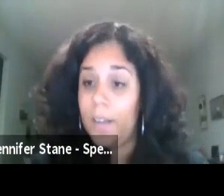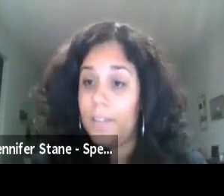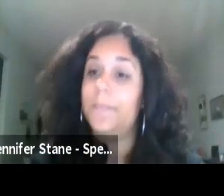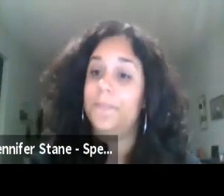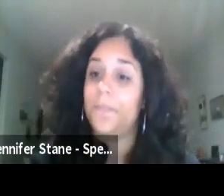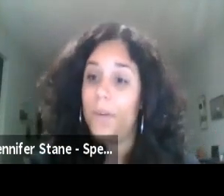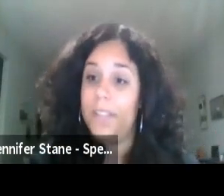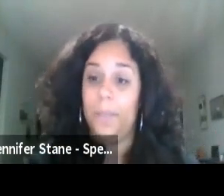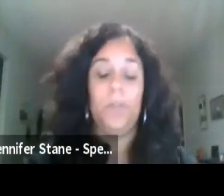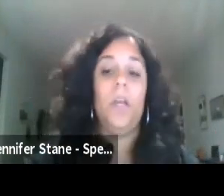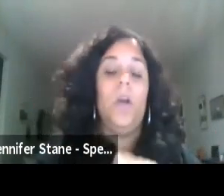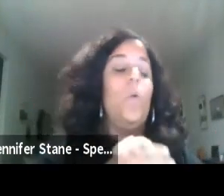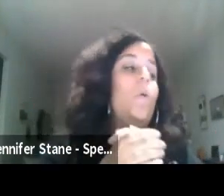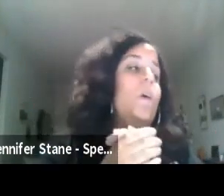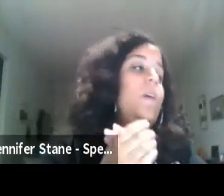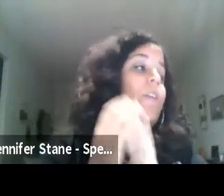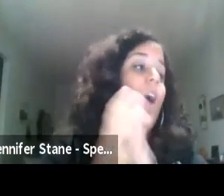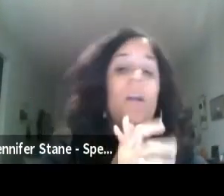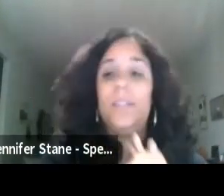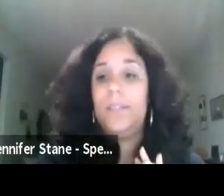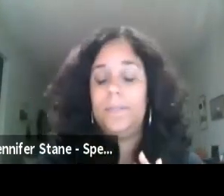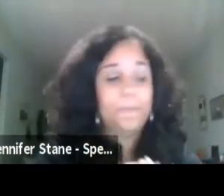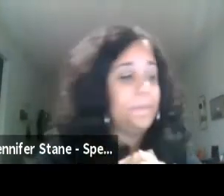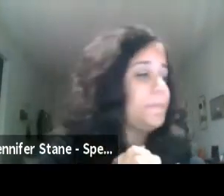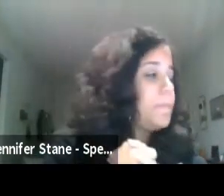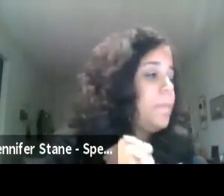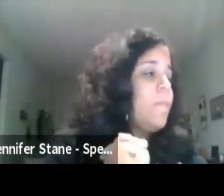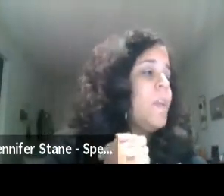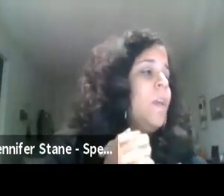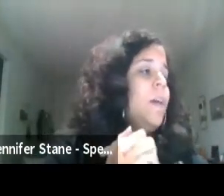like your lungs, for example, or your heart.